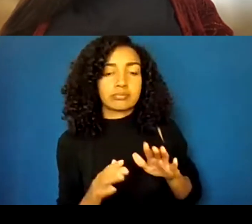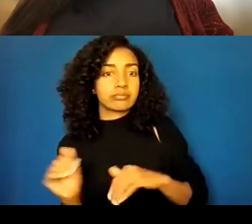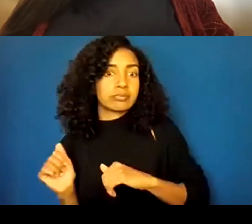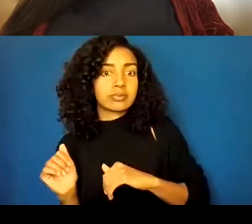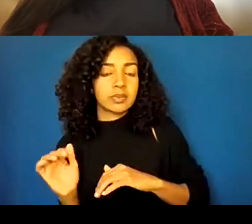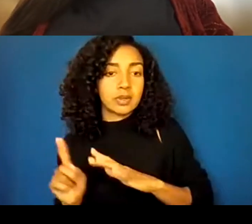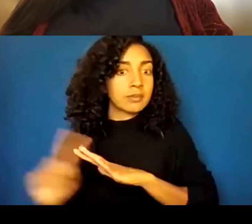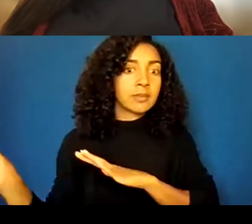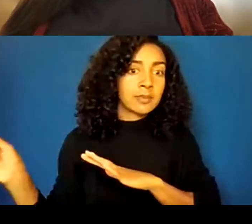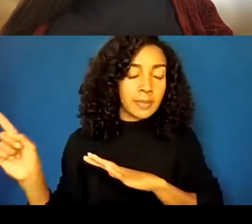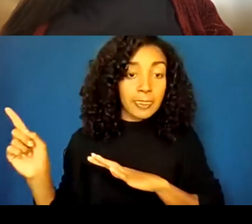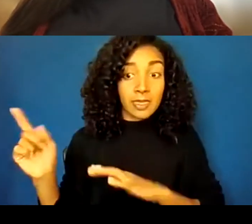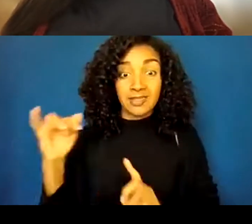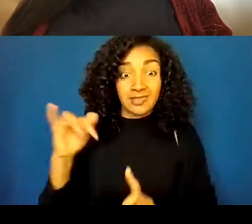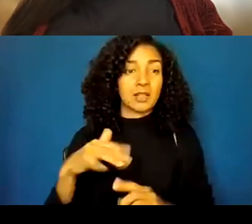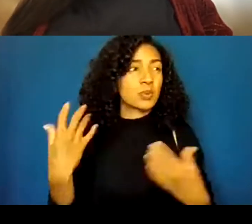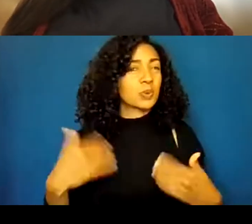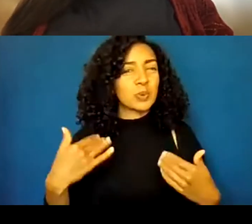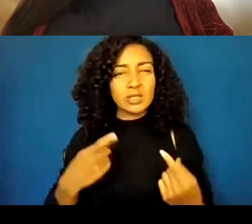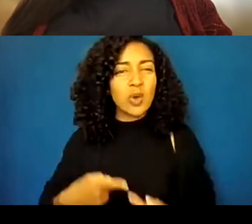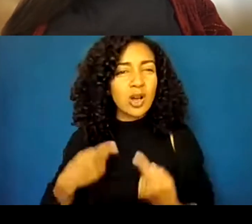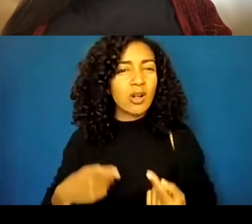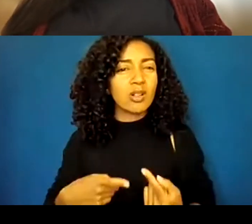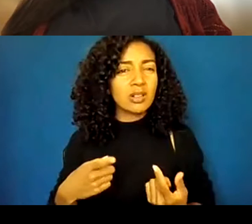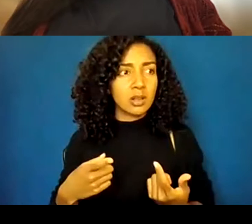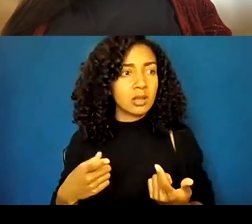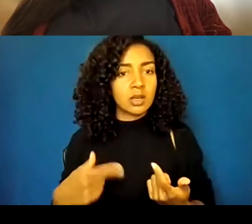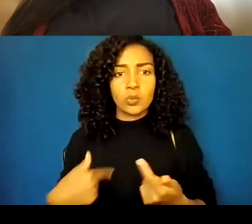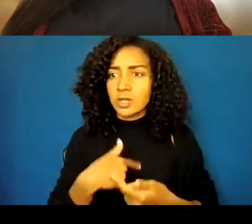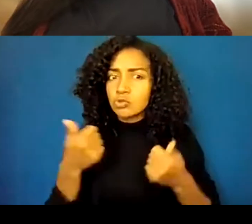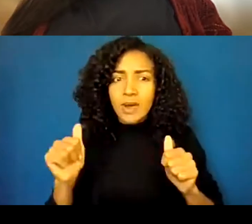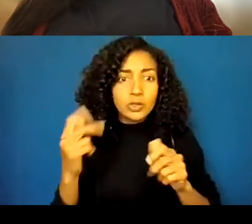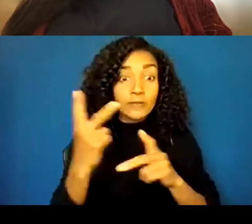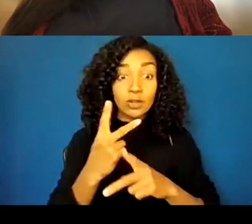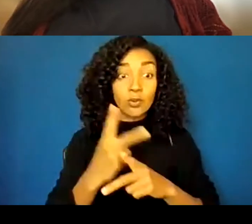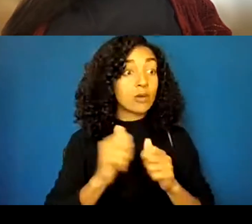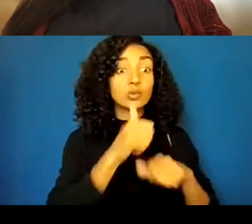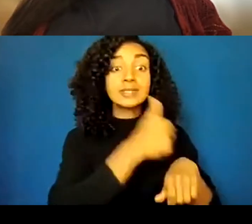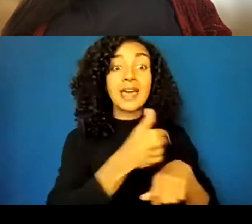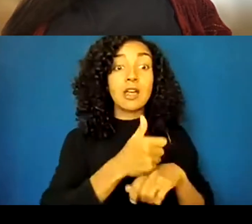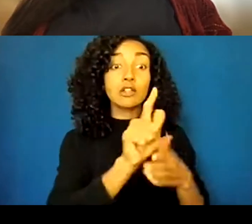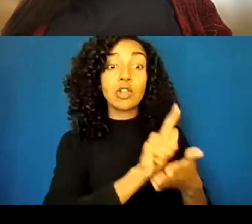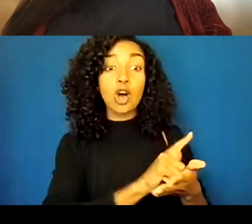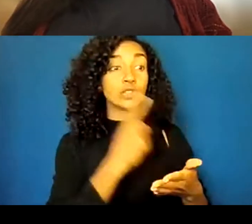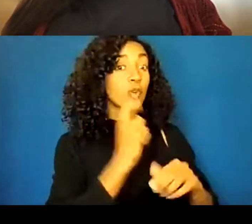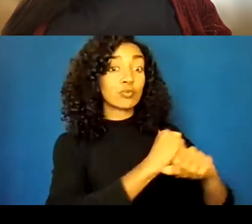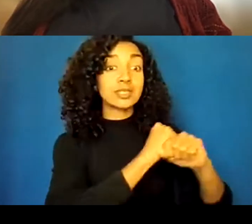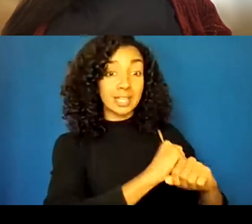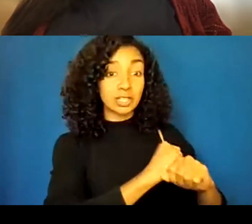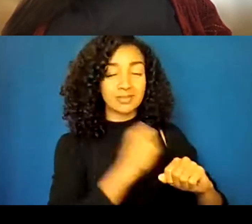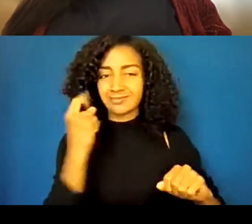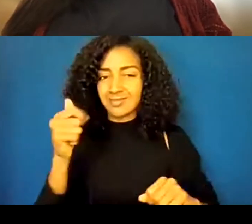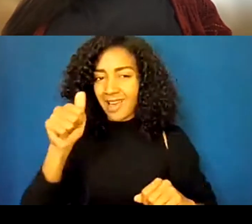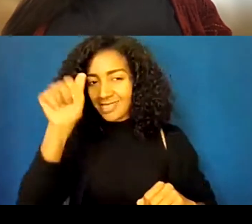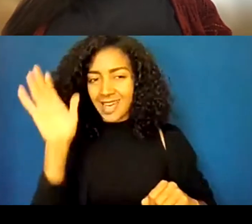that is a struggle we have in conversation, particularly when we're trying to set up laws for protection, which Alaska doesn't really